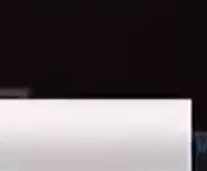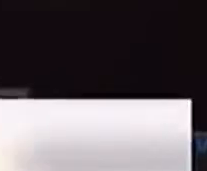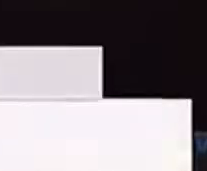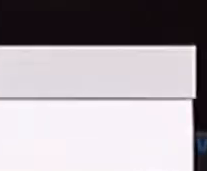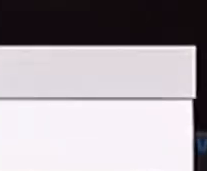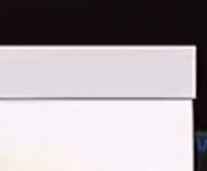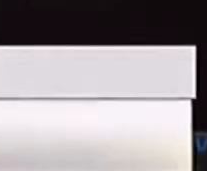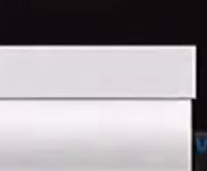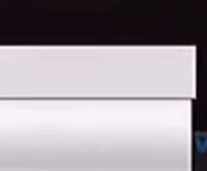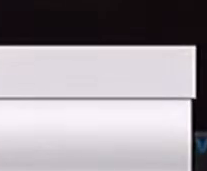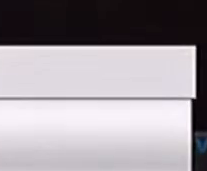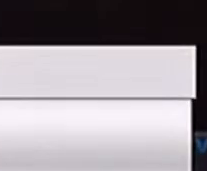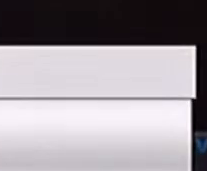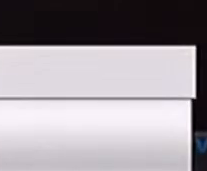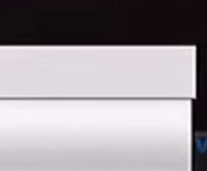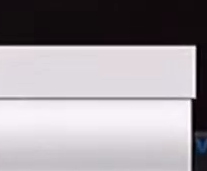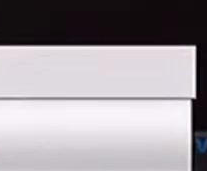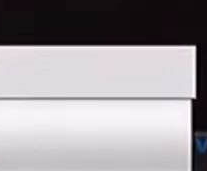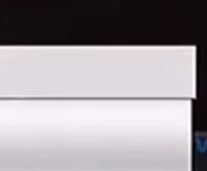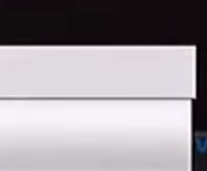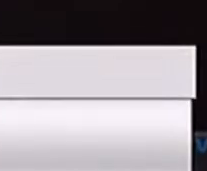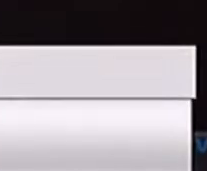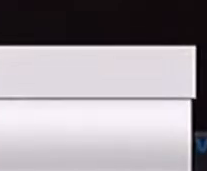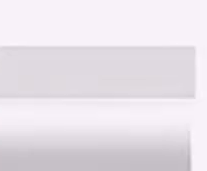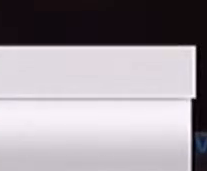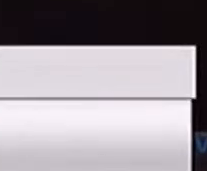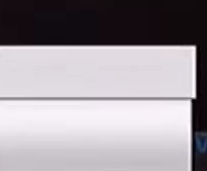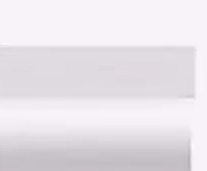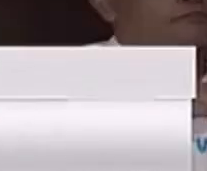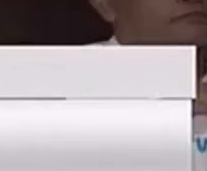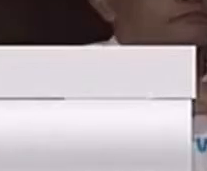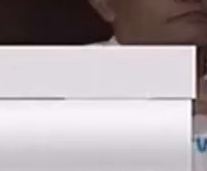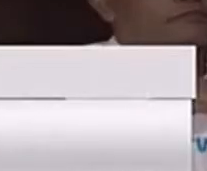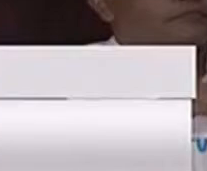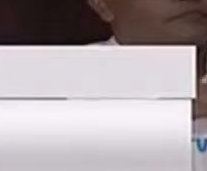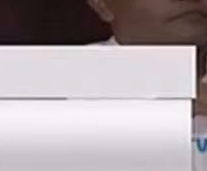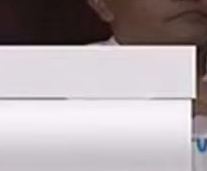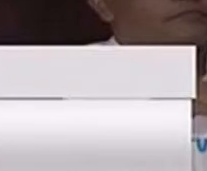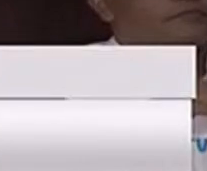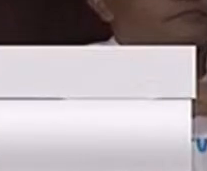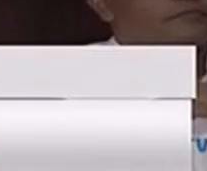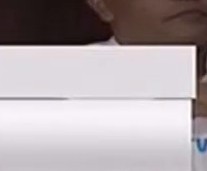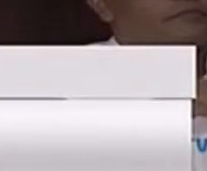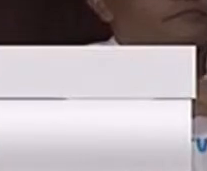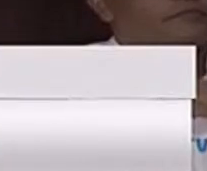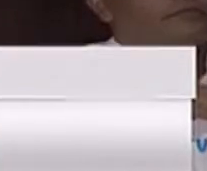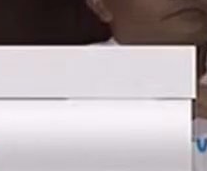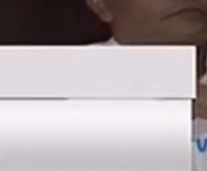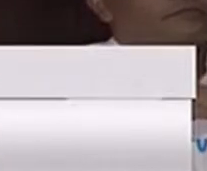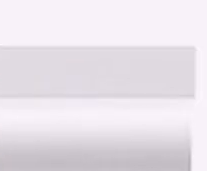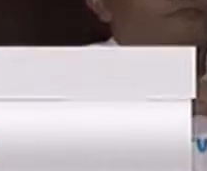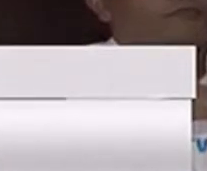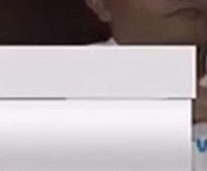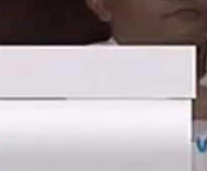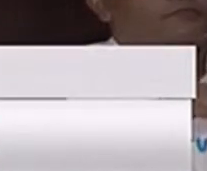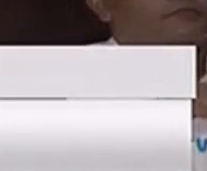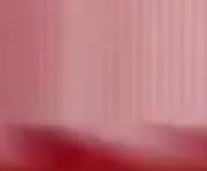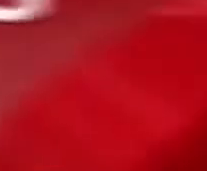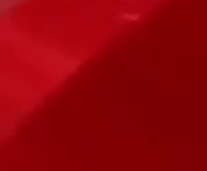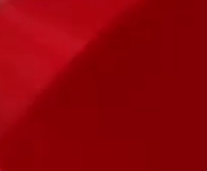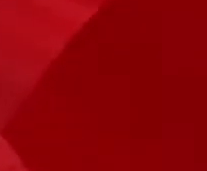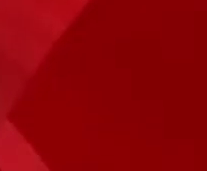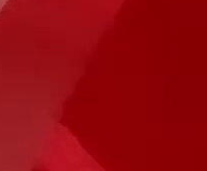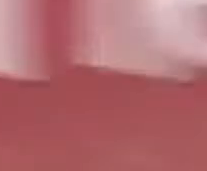Maha prison inmates were not killed by gunshots, says State Minister Lohan. Opposition questions how shots were fired without damaging the weapon